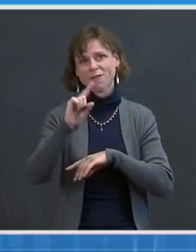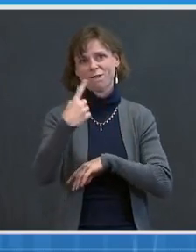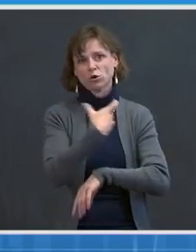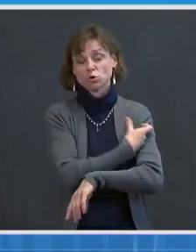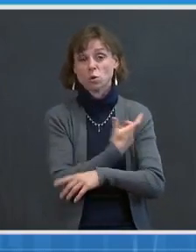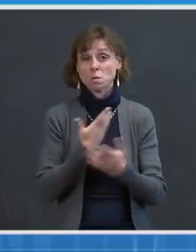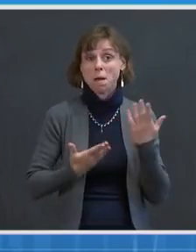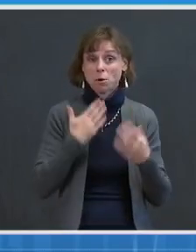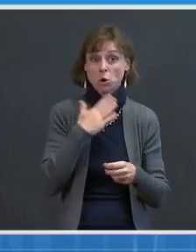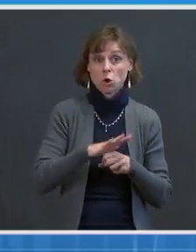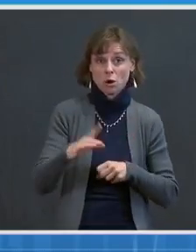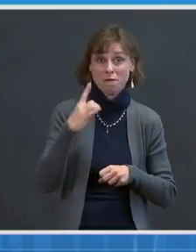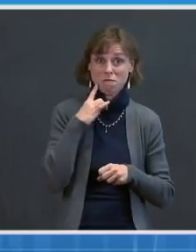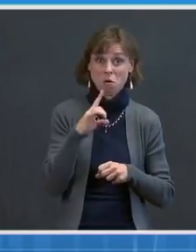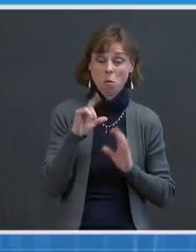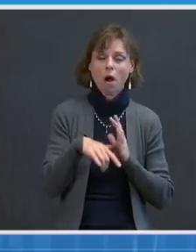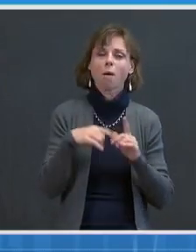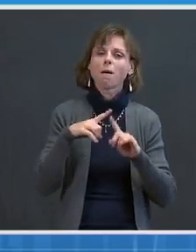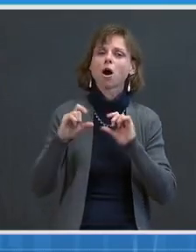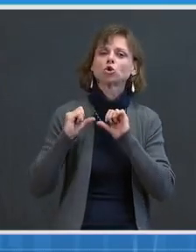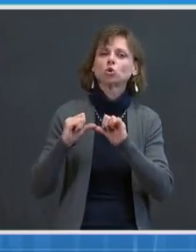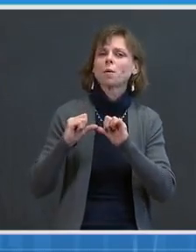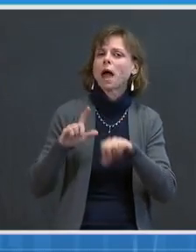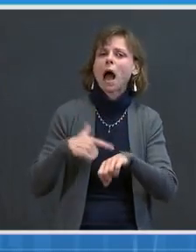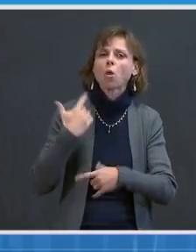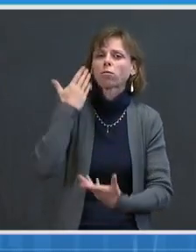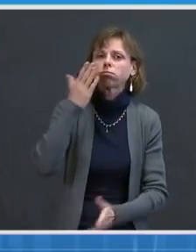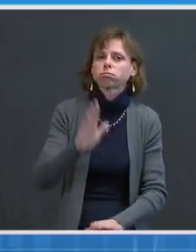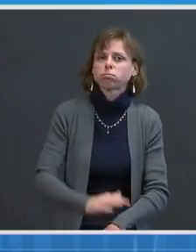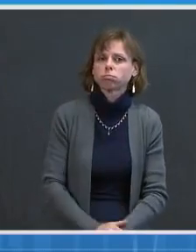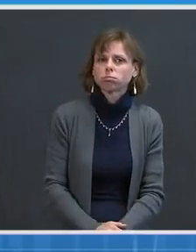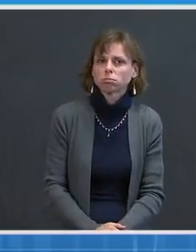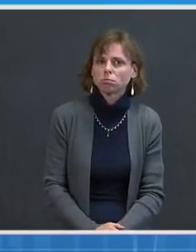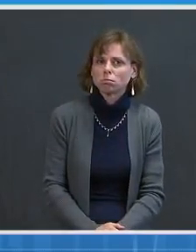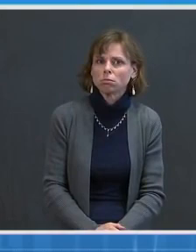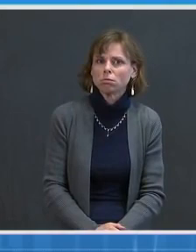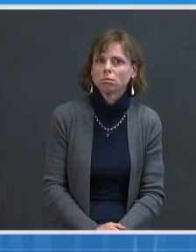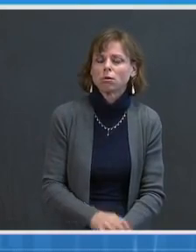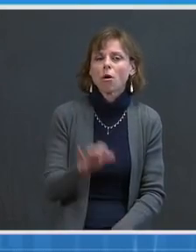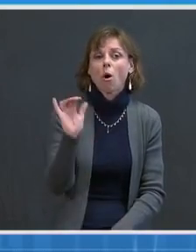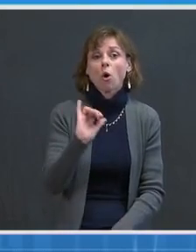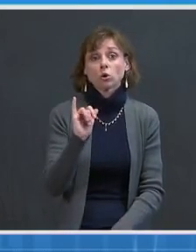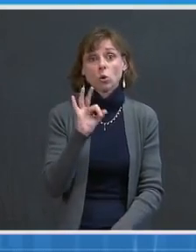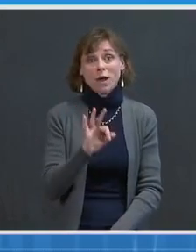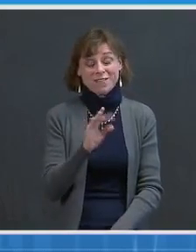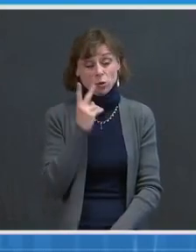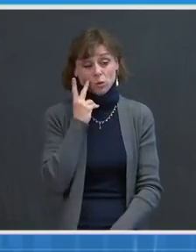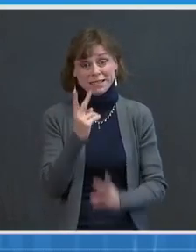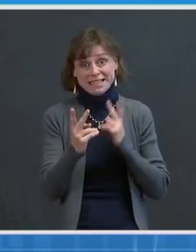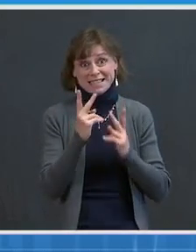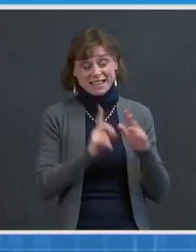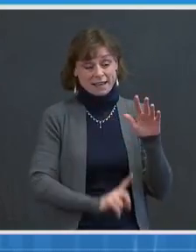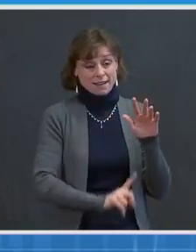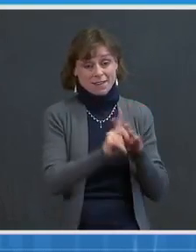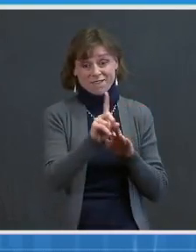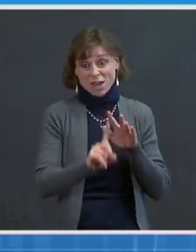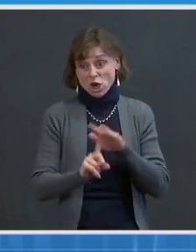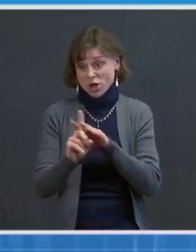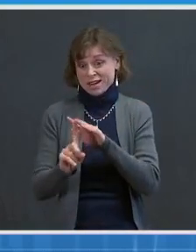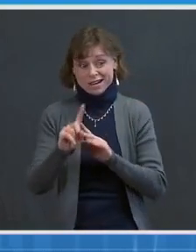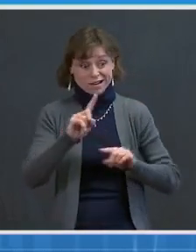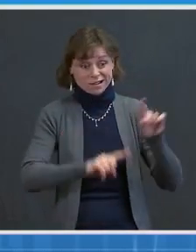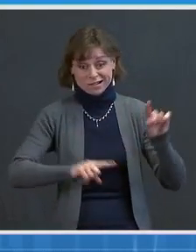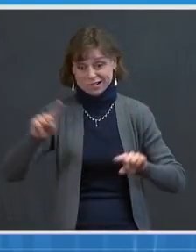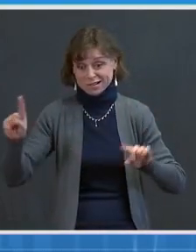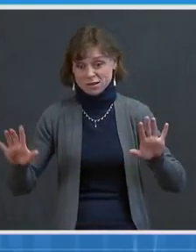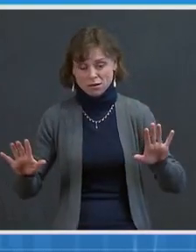protection, but we don't know what the durability is. Also, when you're dealing with variants, you want a considerable cushion of